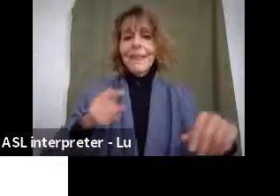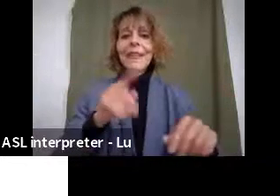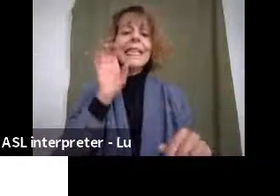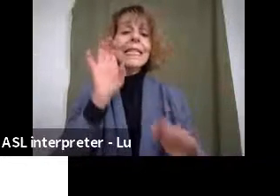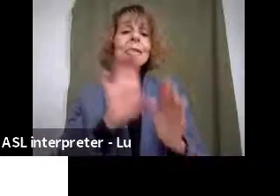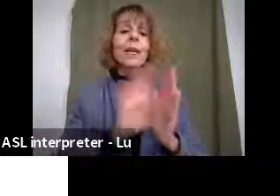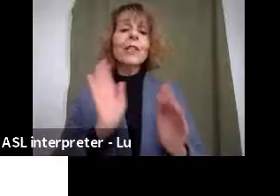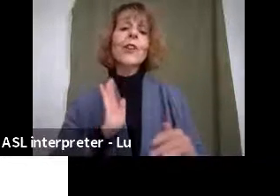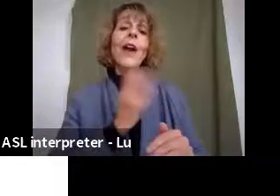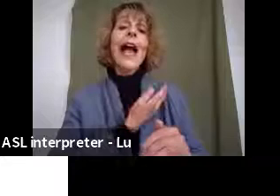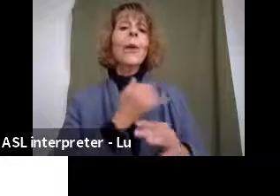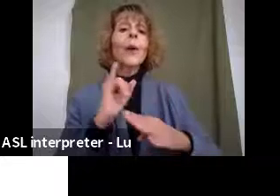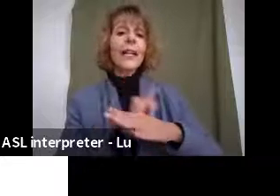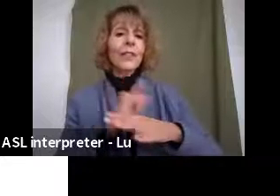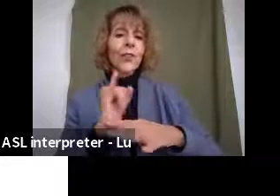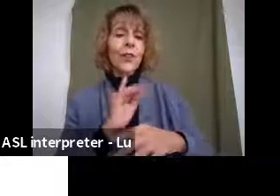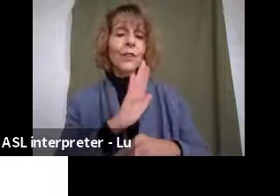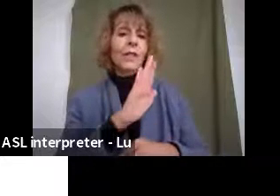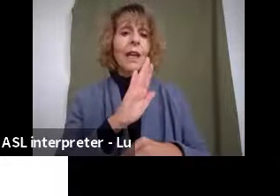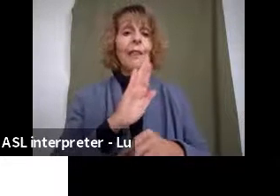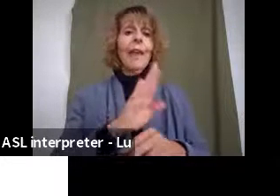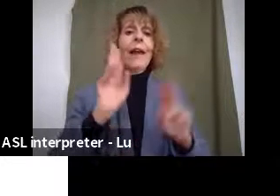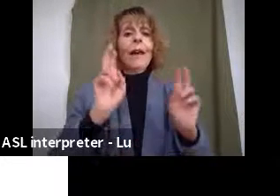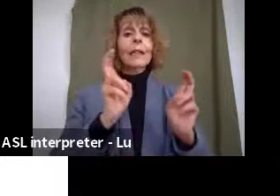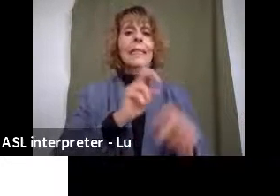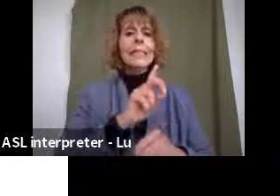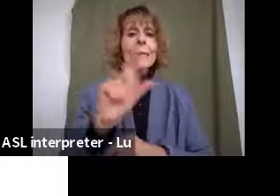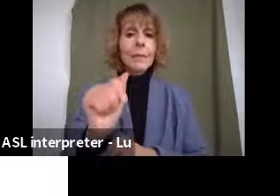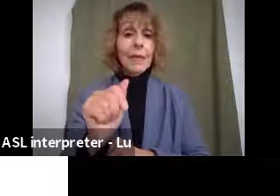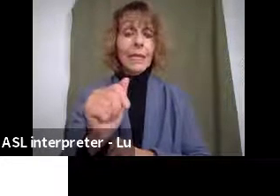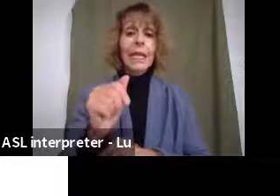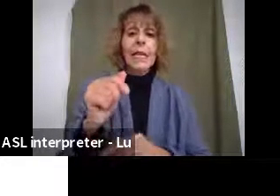disabilities with sight as well as hearing.